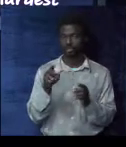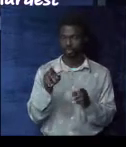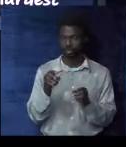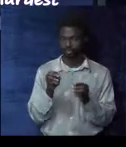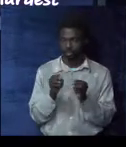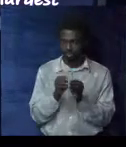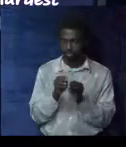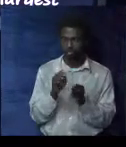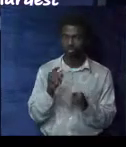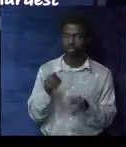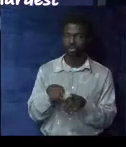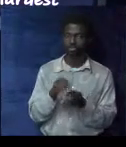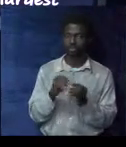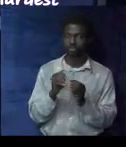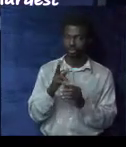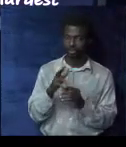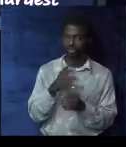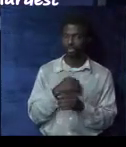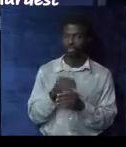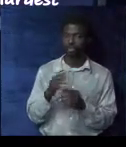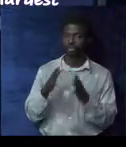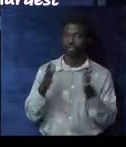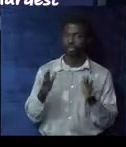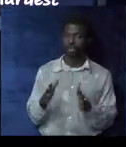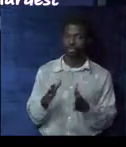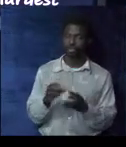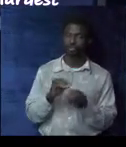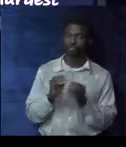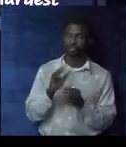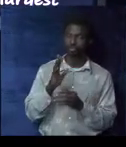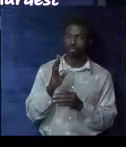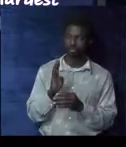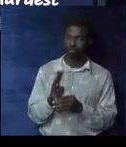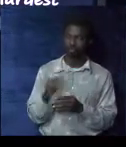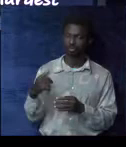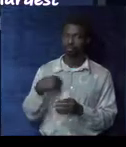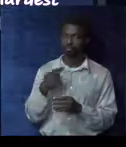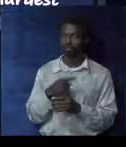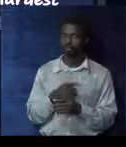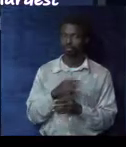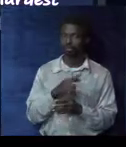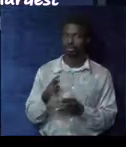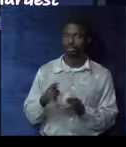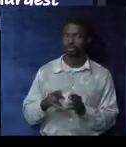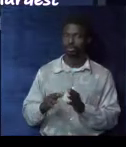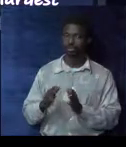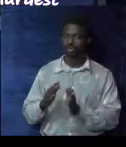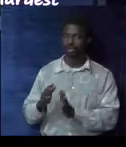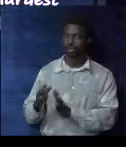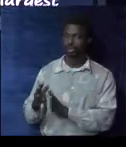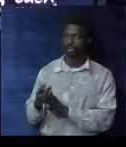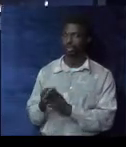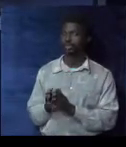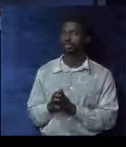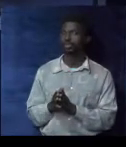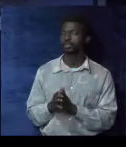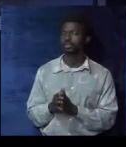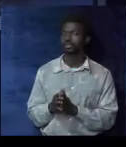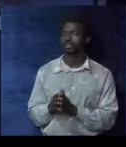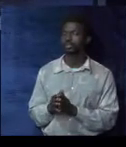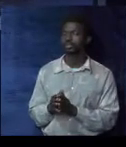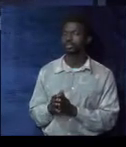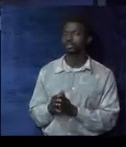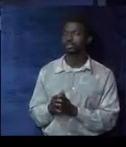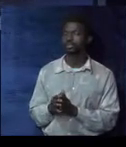And finally, this is the largest, so we take that as number 4. Then the next thing to do is just to rearrange for the teacher so that the teacher can say,